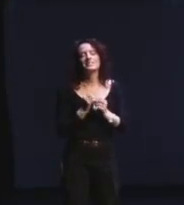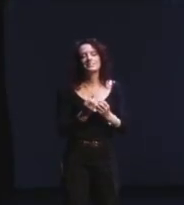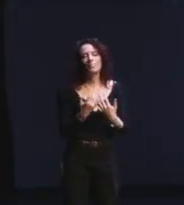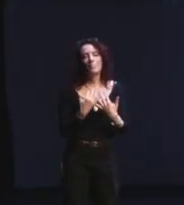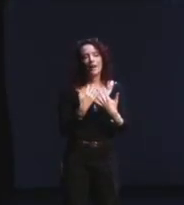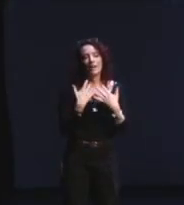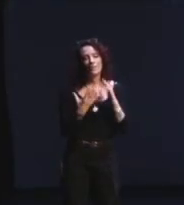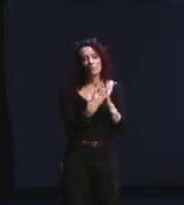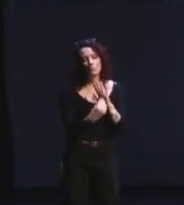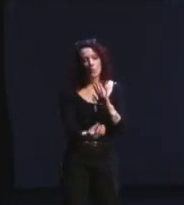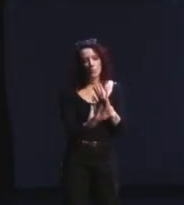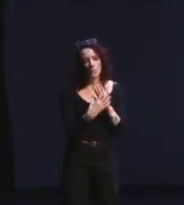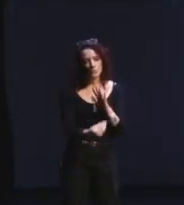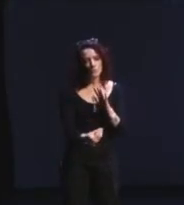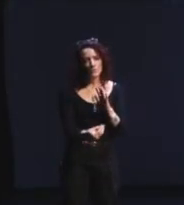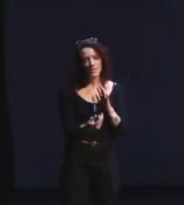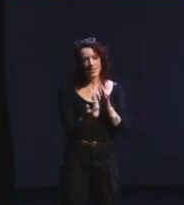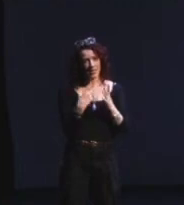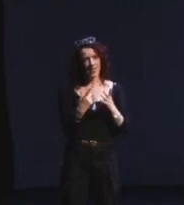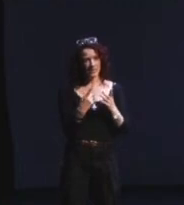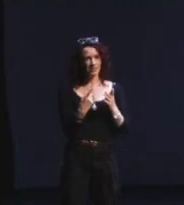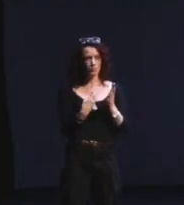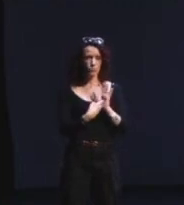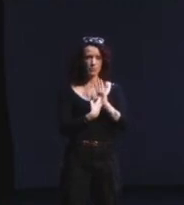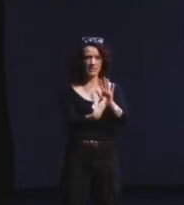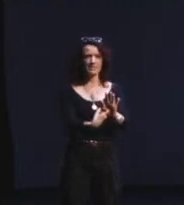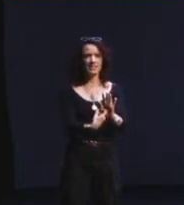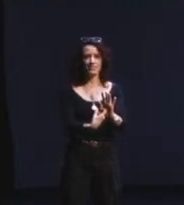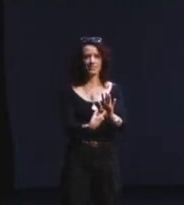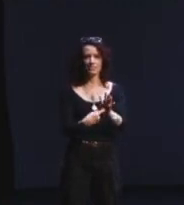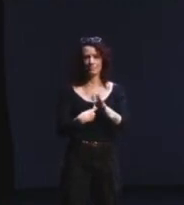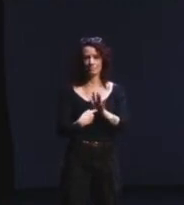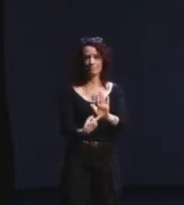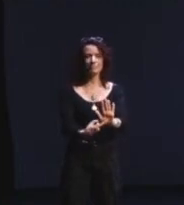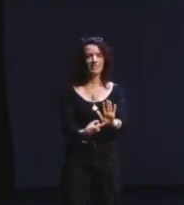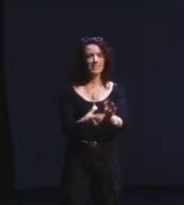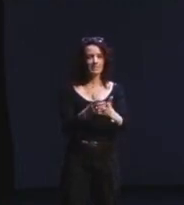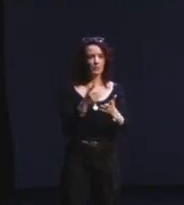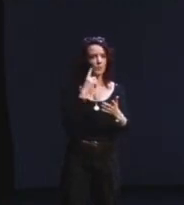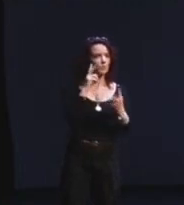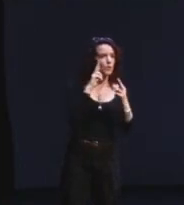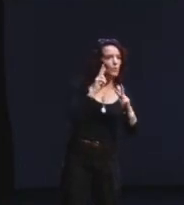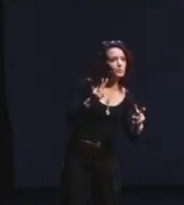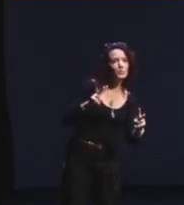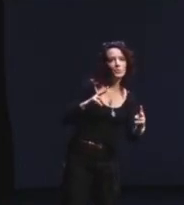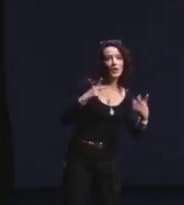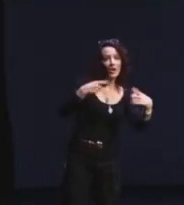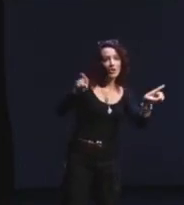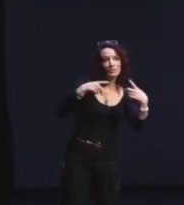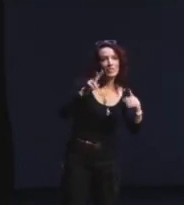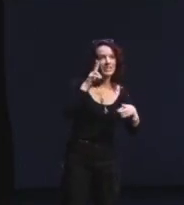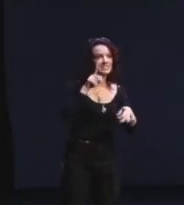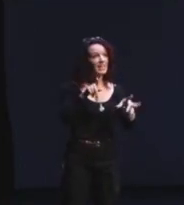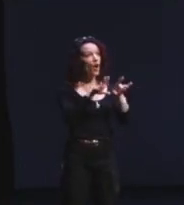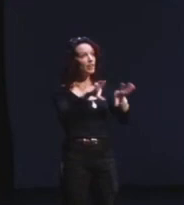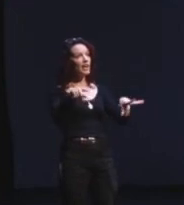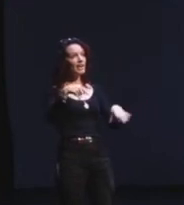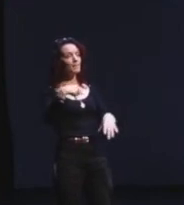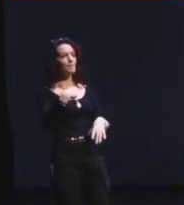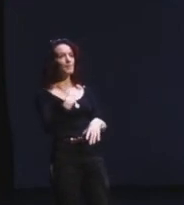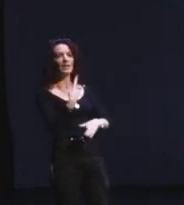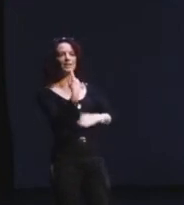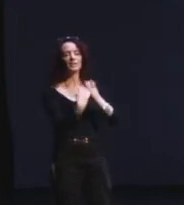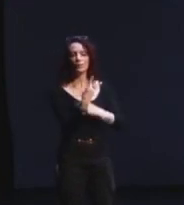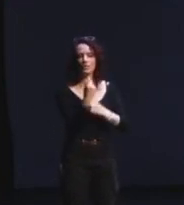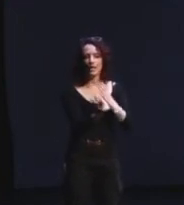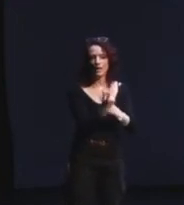role models. And that's really about representation, isn't it? That's really about being able to go to a concert and see someone like you. And that really can only happen